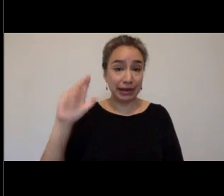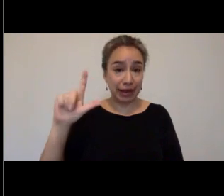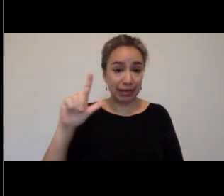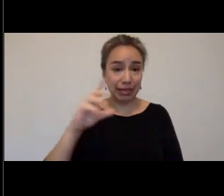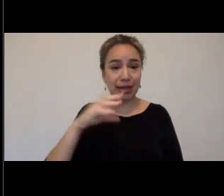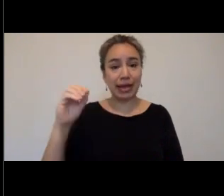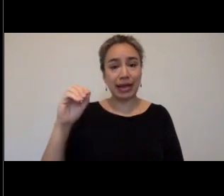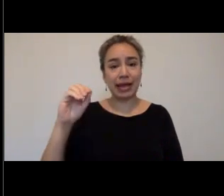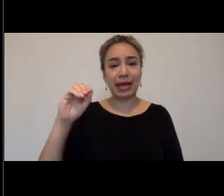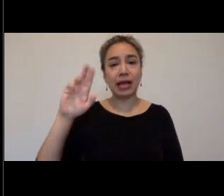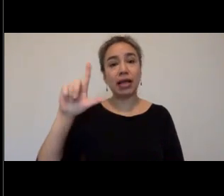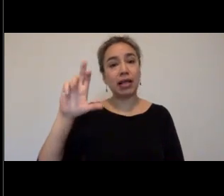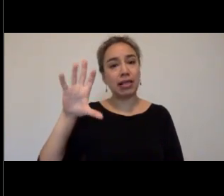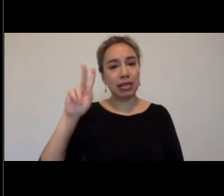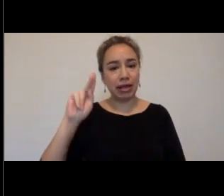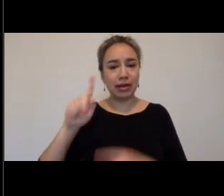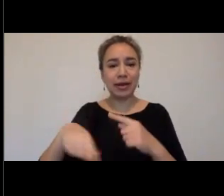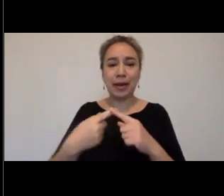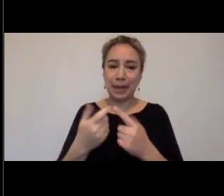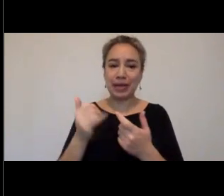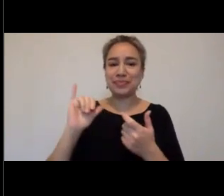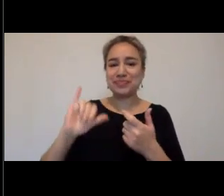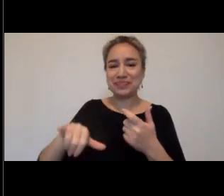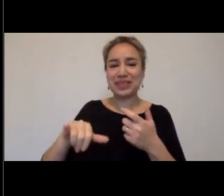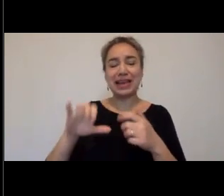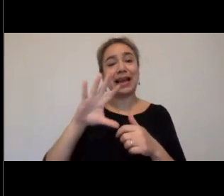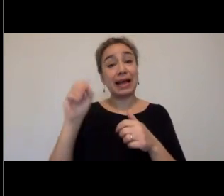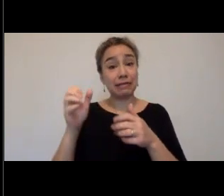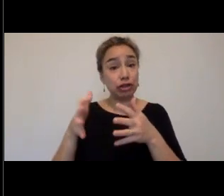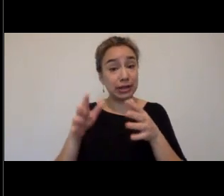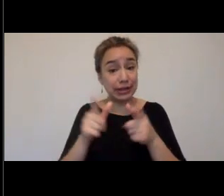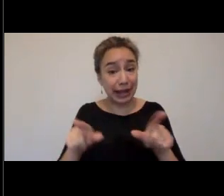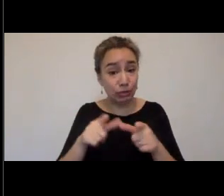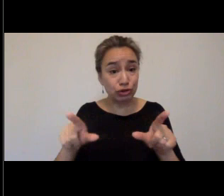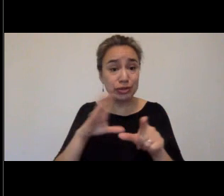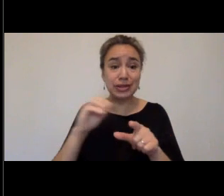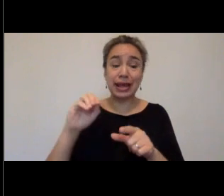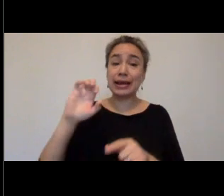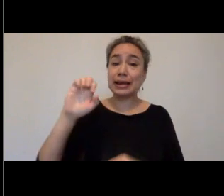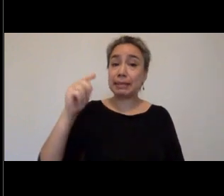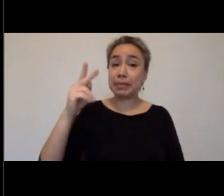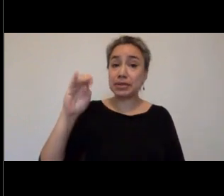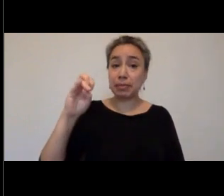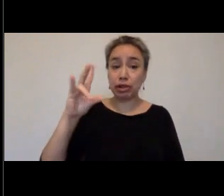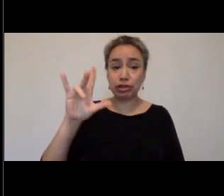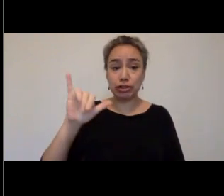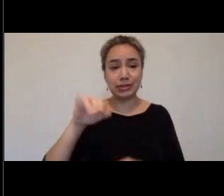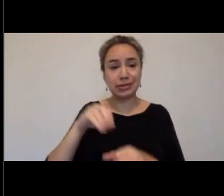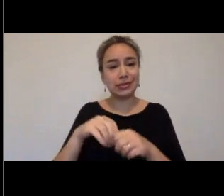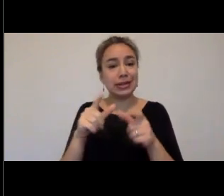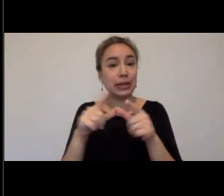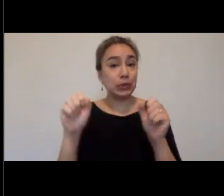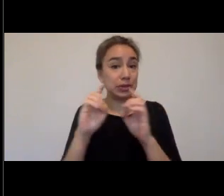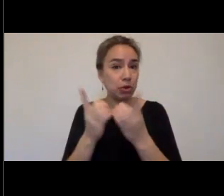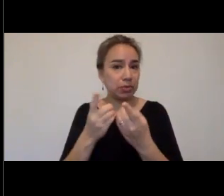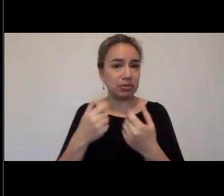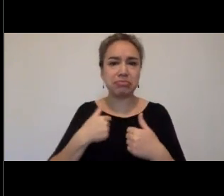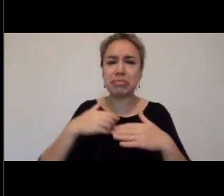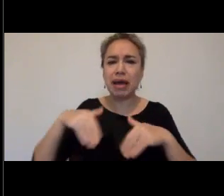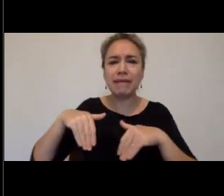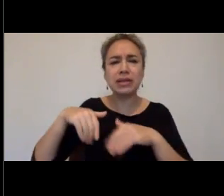and epistemologies and linguistics departments and curricula. And this is something I didn't have the chance to touch on because this is something that I need to learn and work